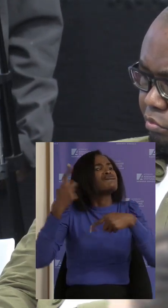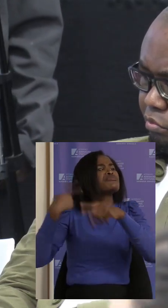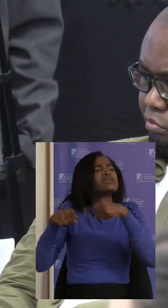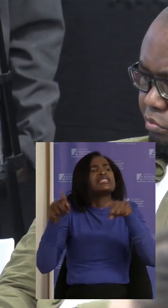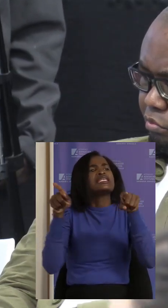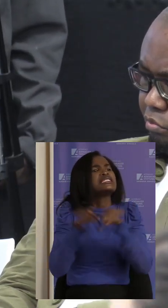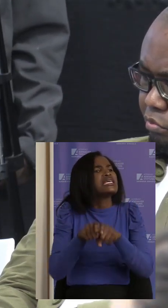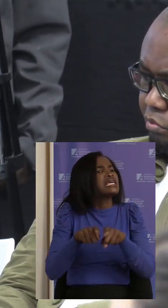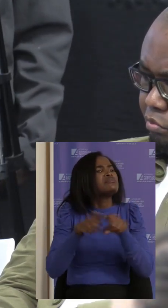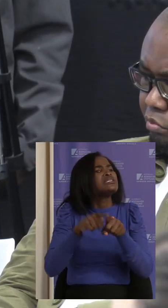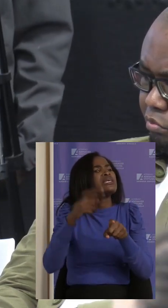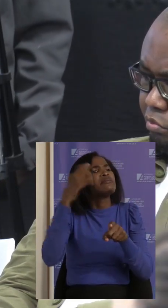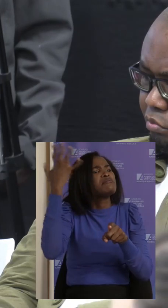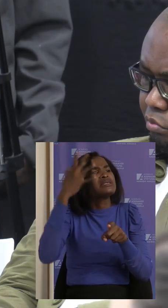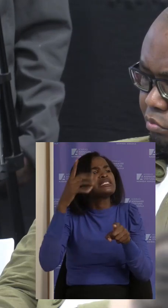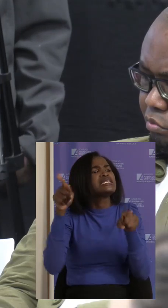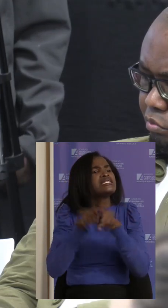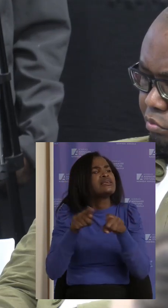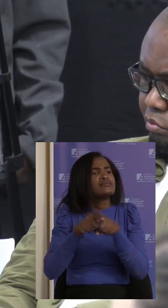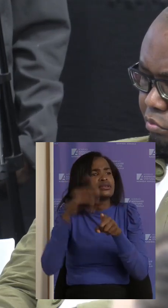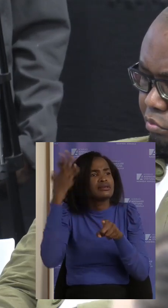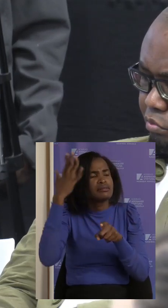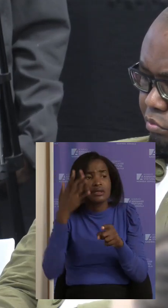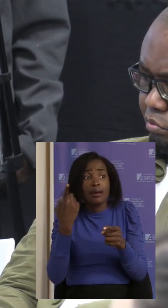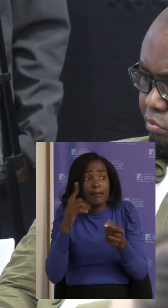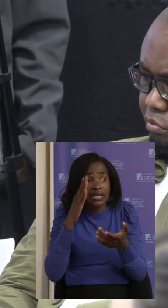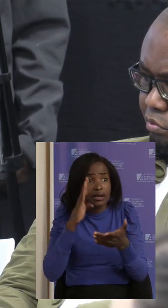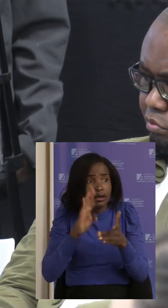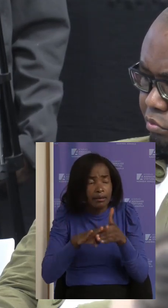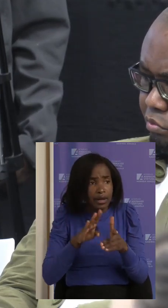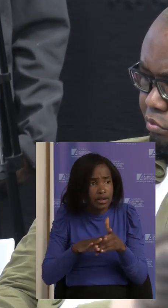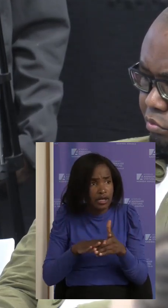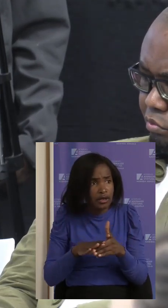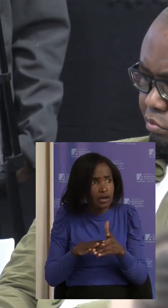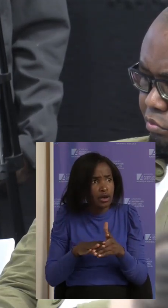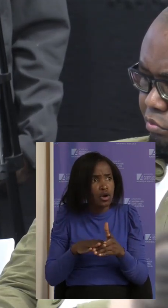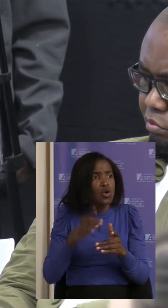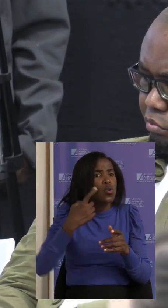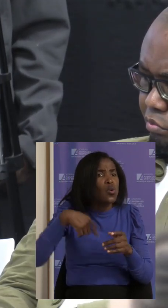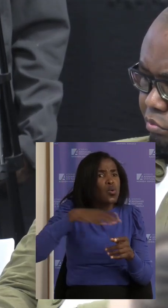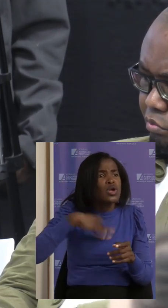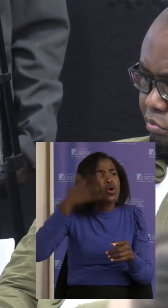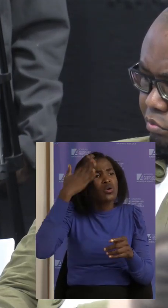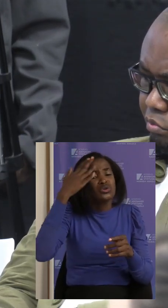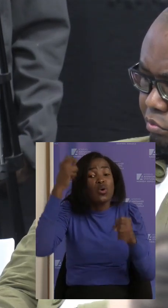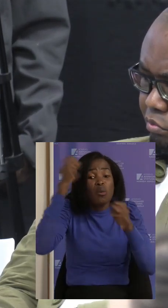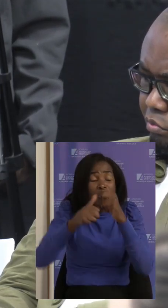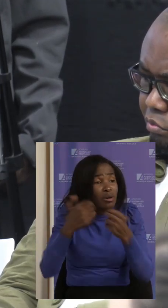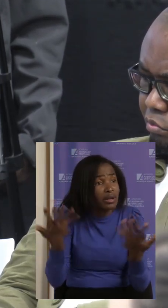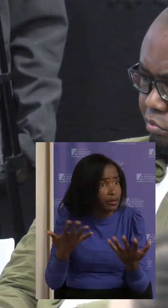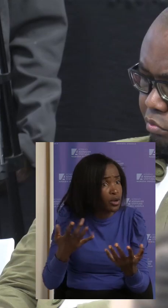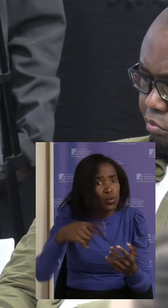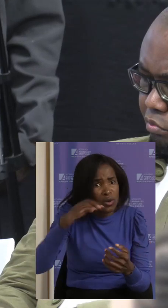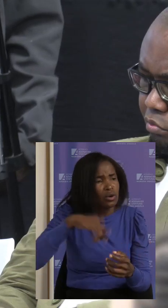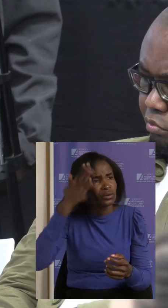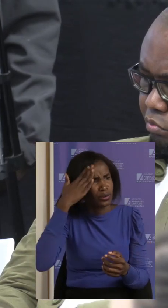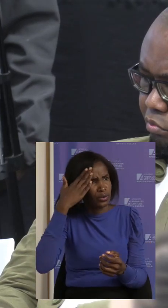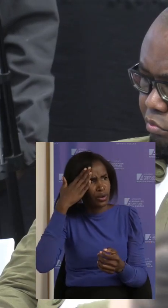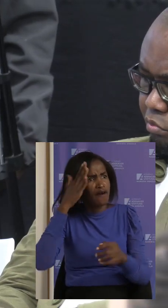message that no, we spend this much, but then in terms of now, where we all know where the bottlenecks are. For example, in terms